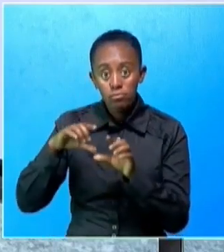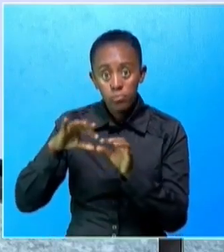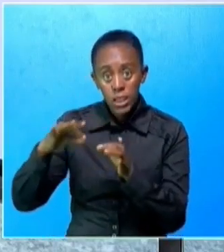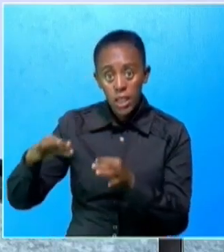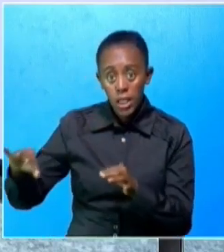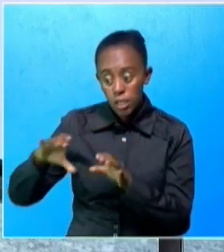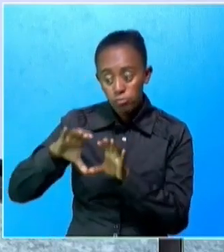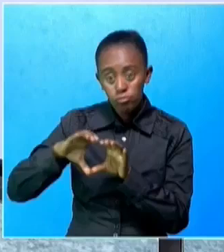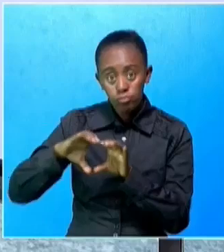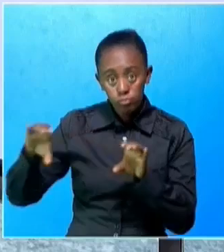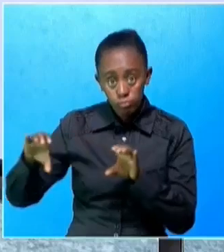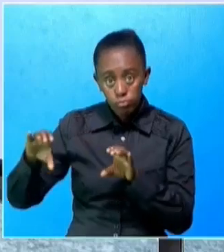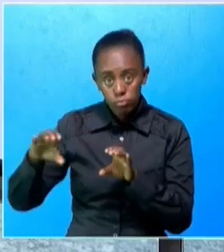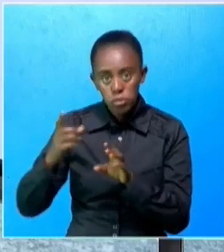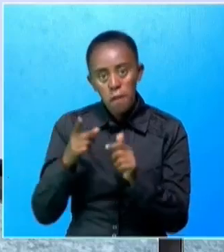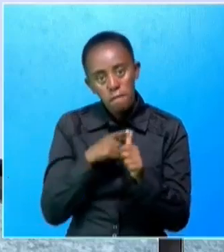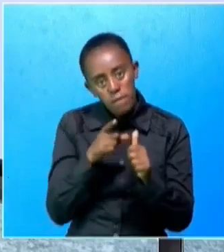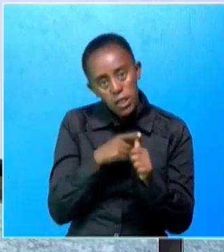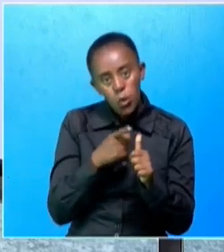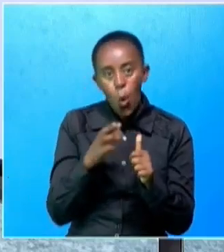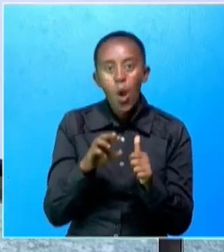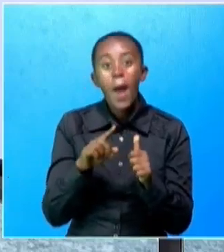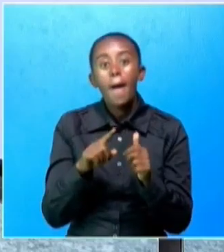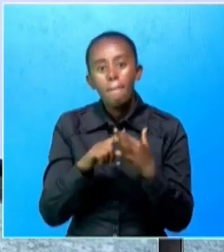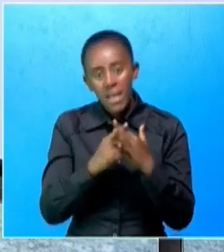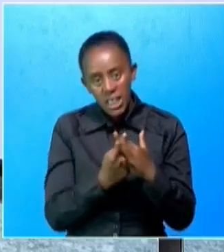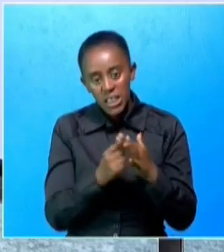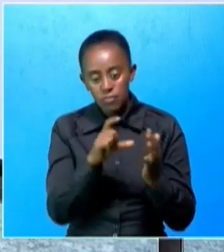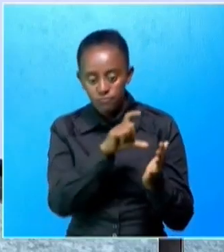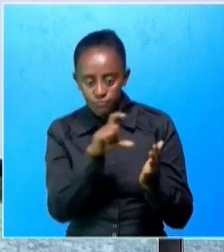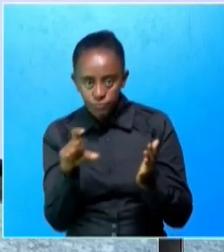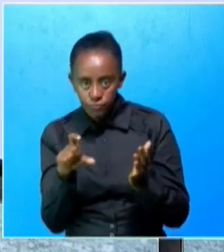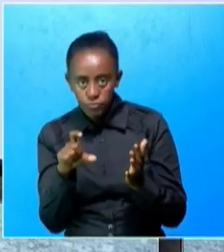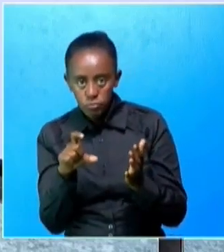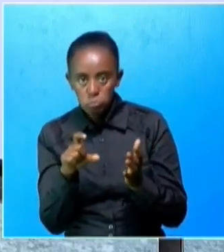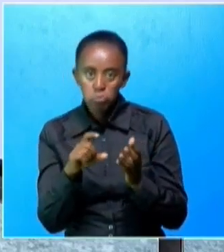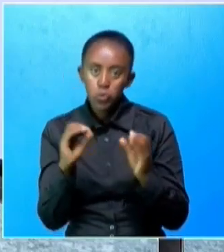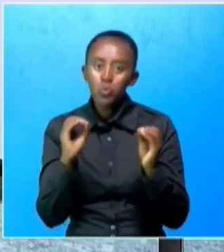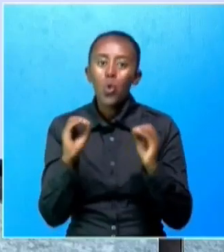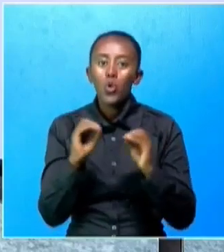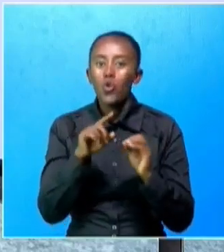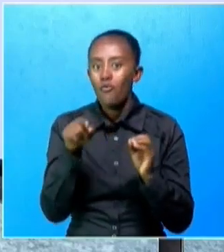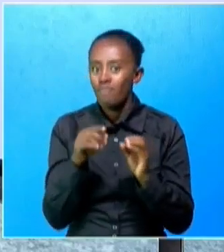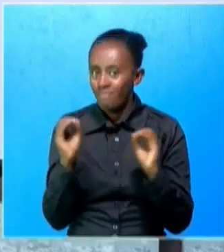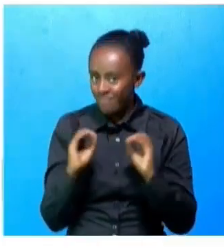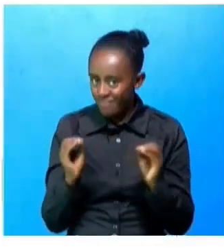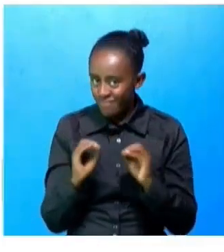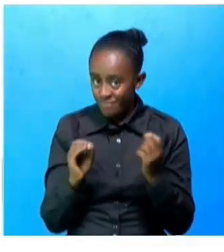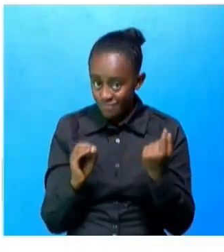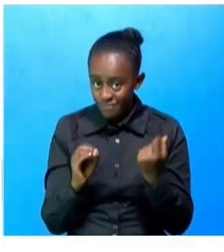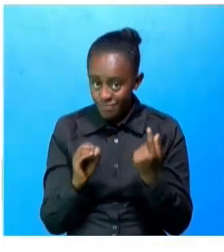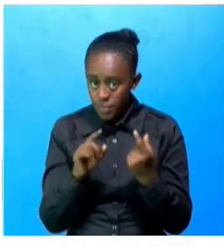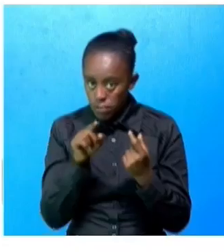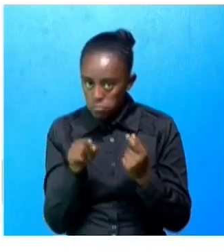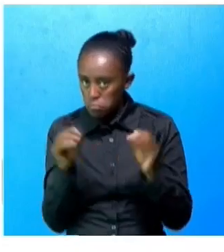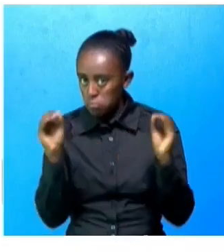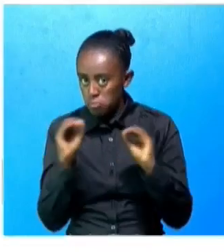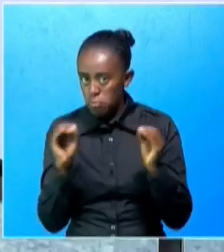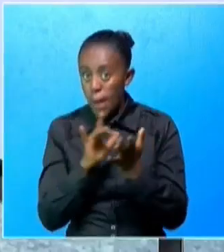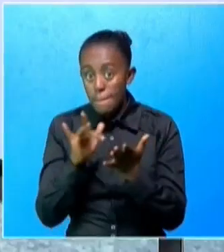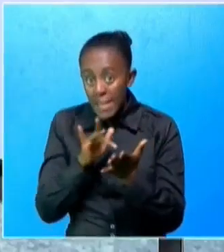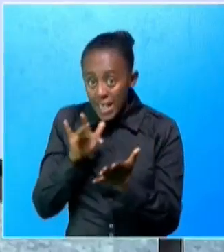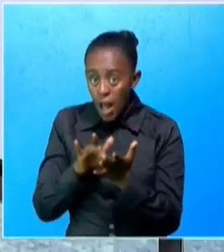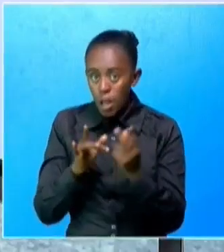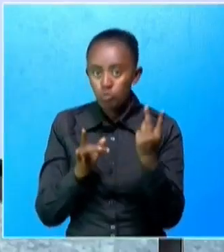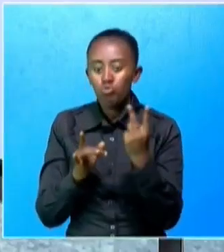position or at the first or at the beginning is what I mean that, right, there is no need of commas. Rather, if becomes at the medial position of the